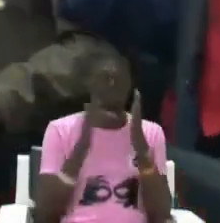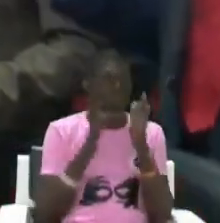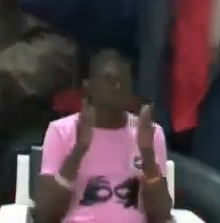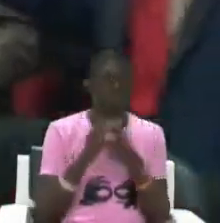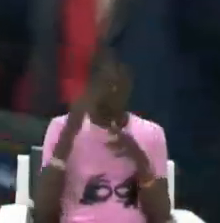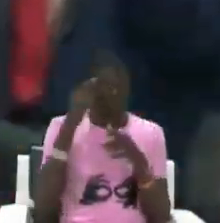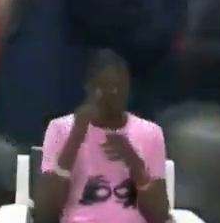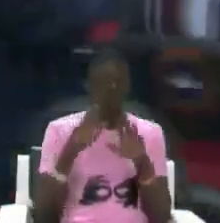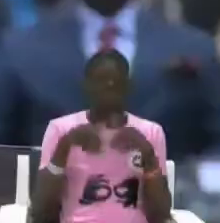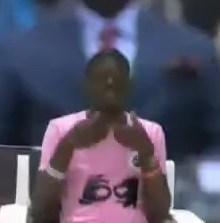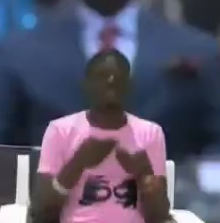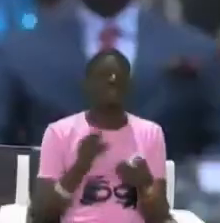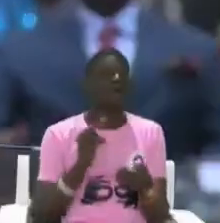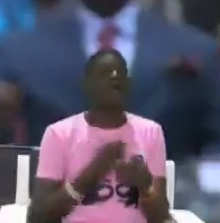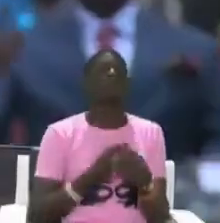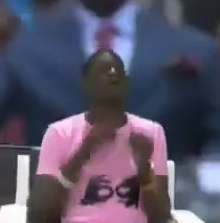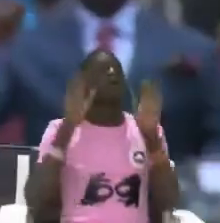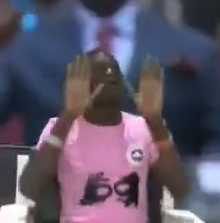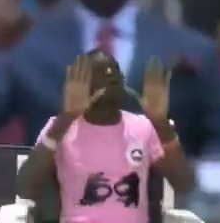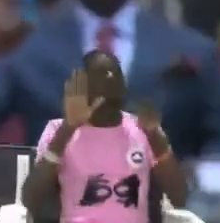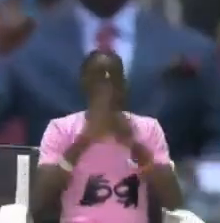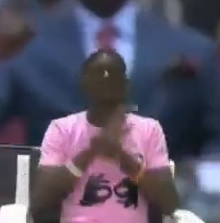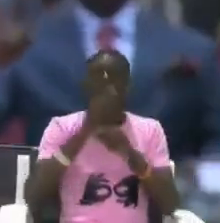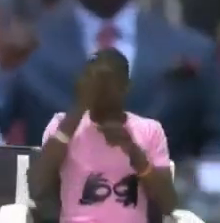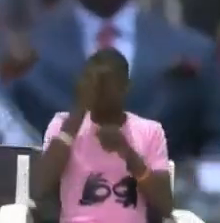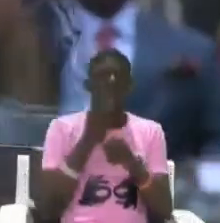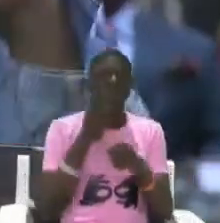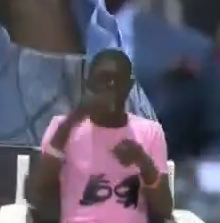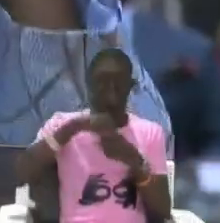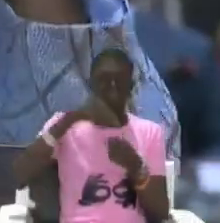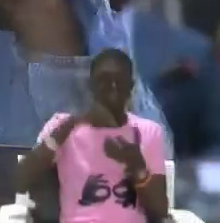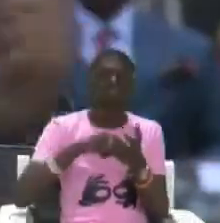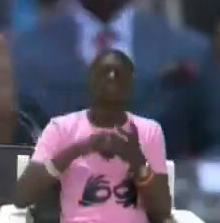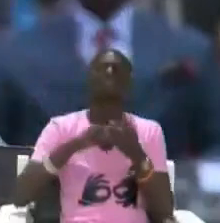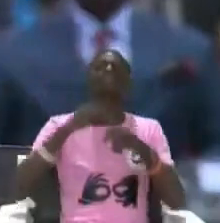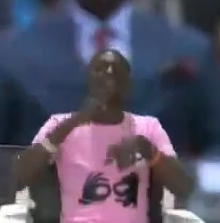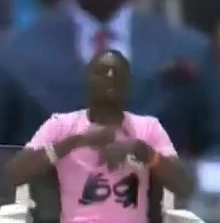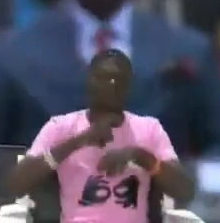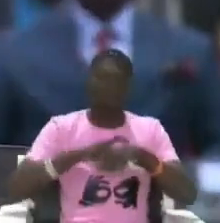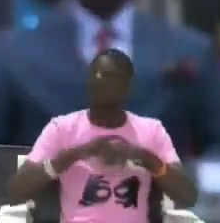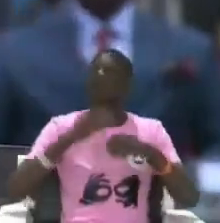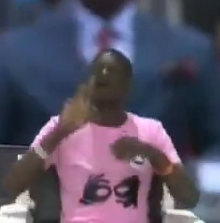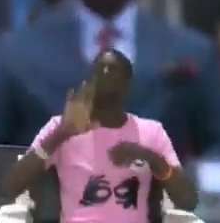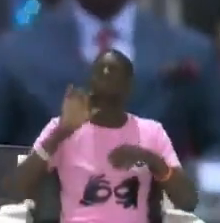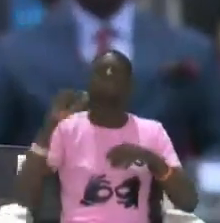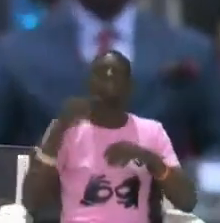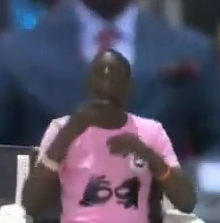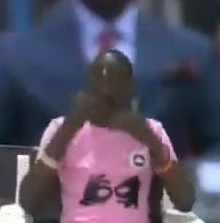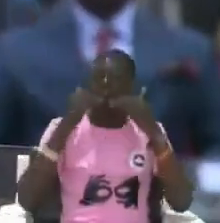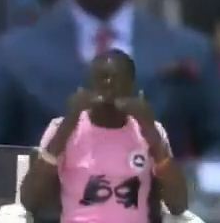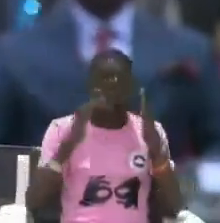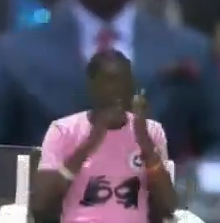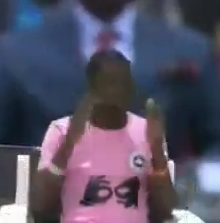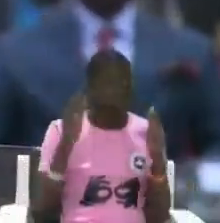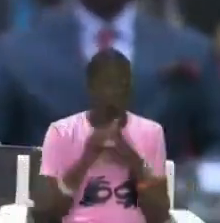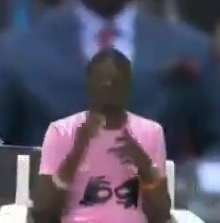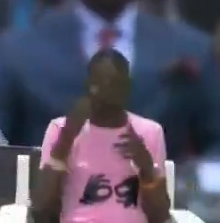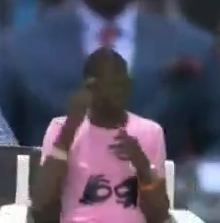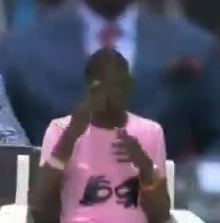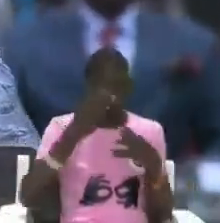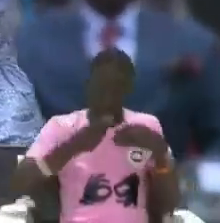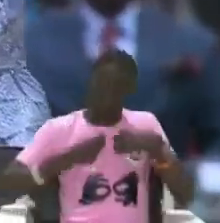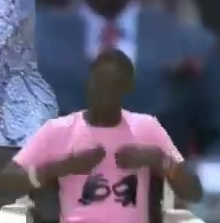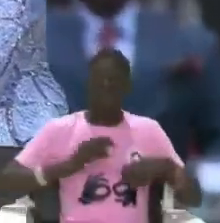us wonderful parents in them, Daddy, we say thank you. For giving us caring parents in them, we say thank you. For giving us, oh